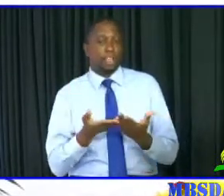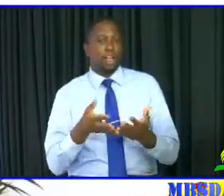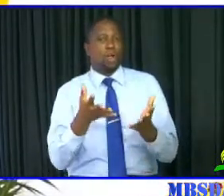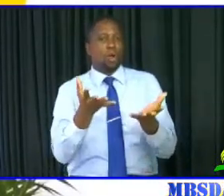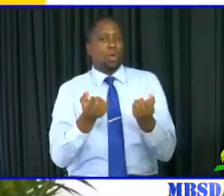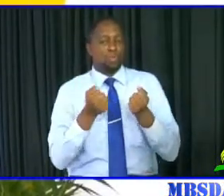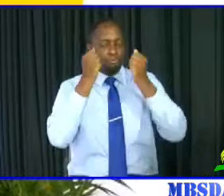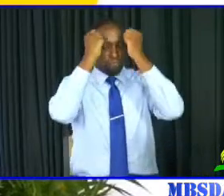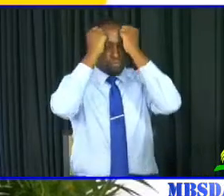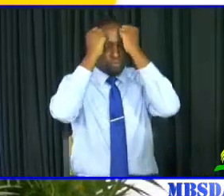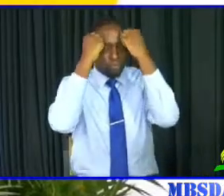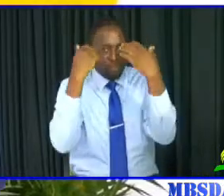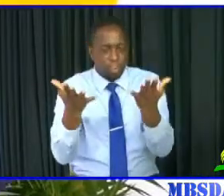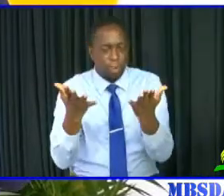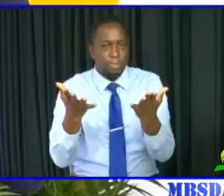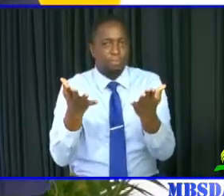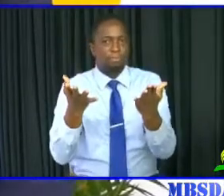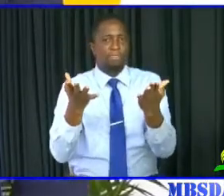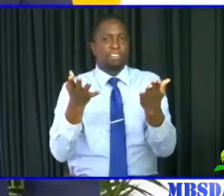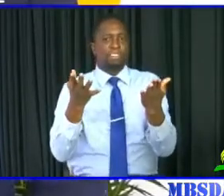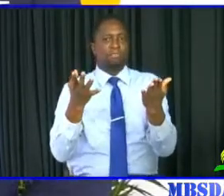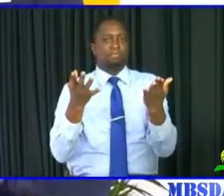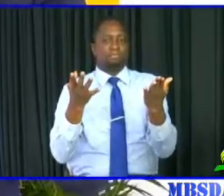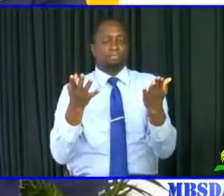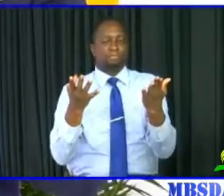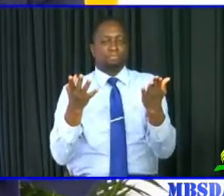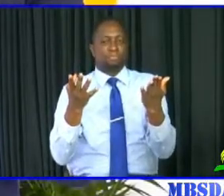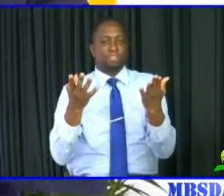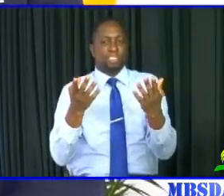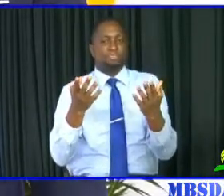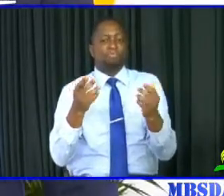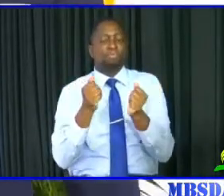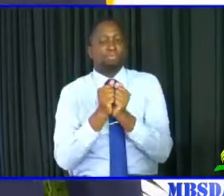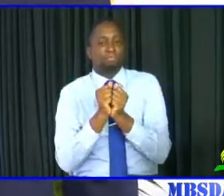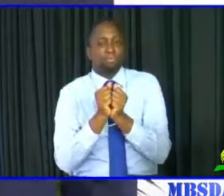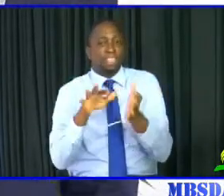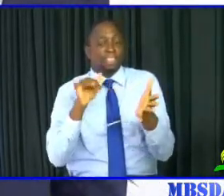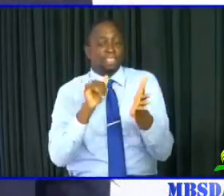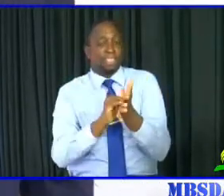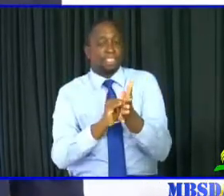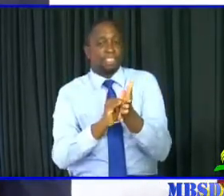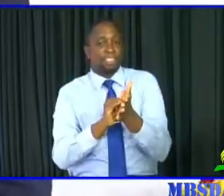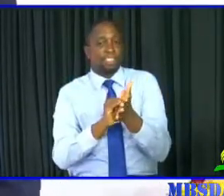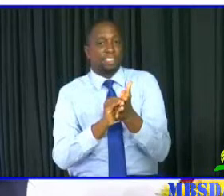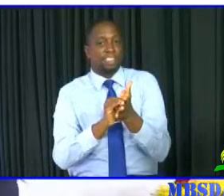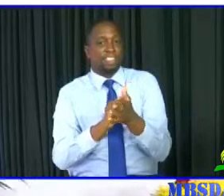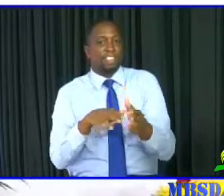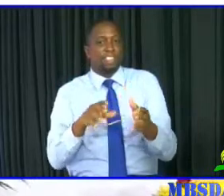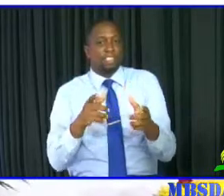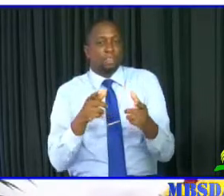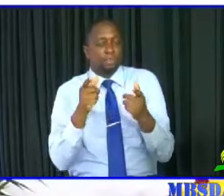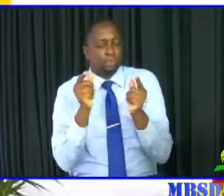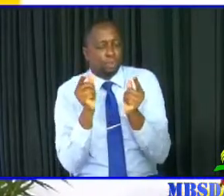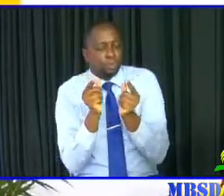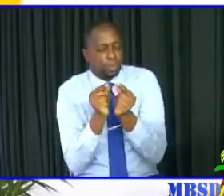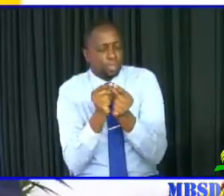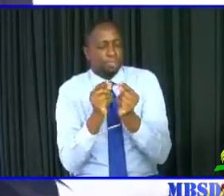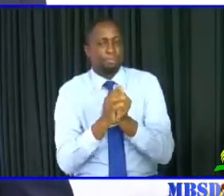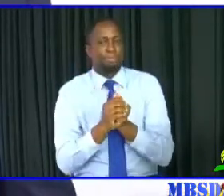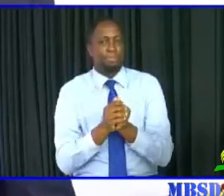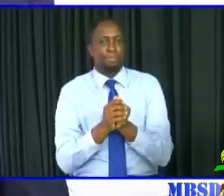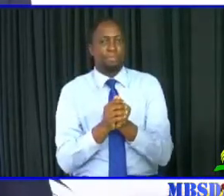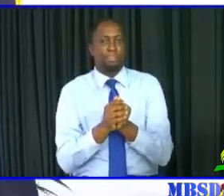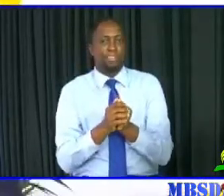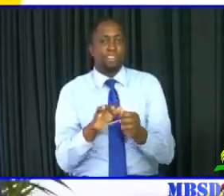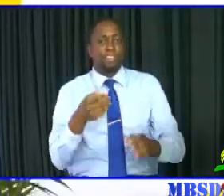you to be assured. In fact, I just want to tell you that briefly, I'll tell you this, that